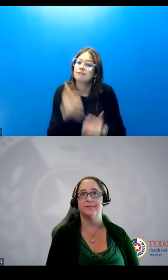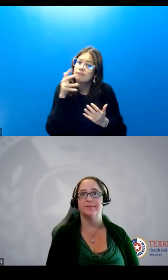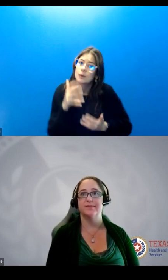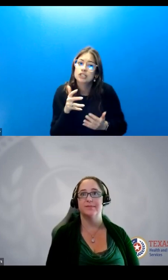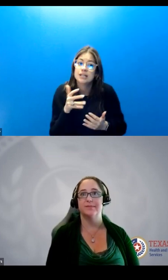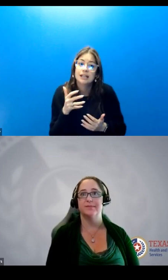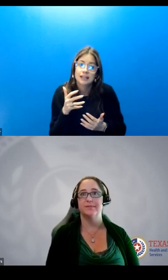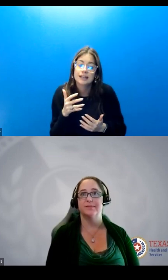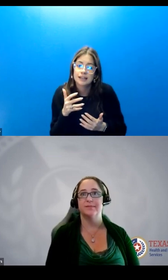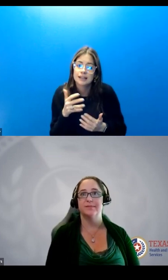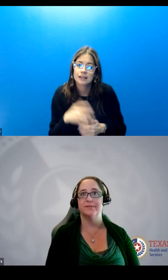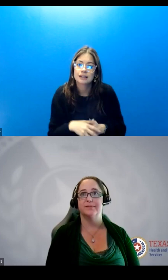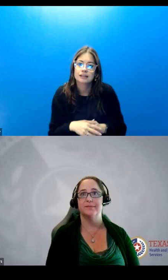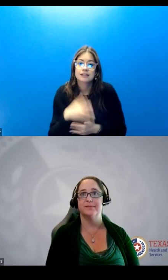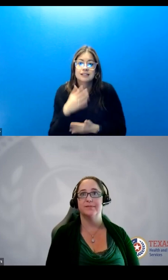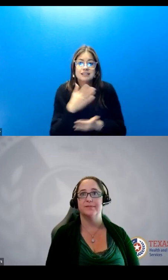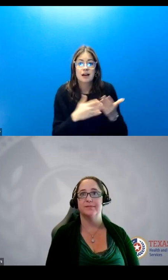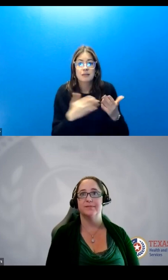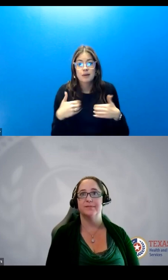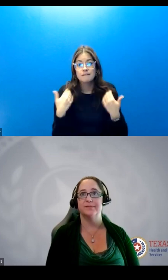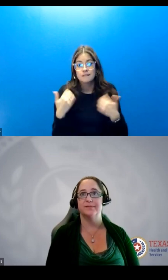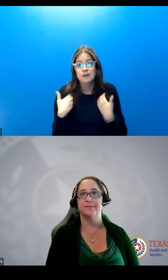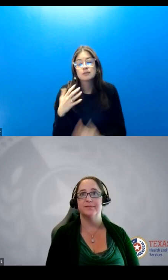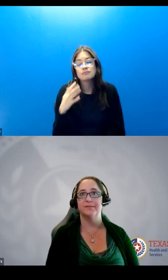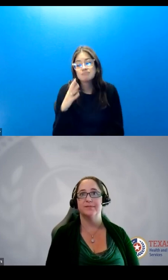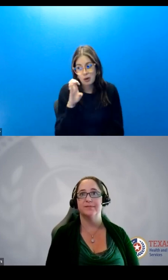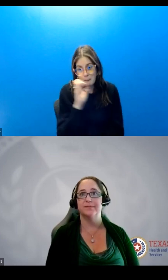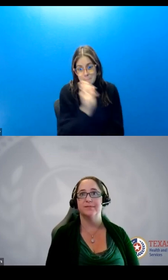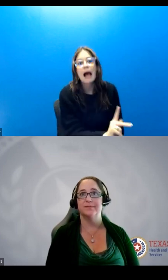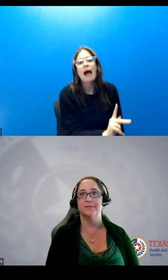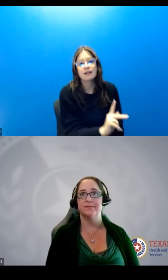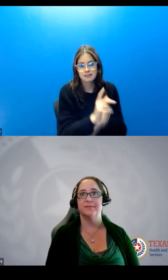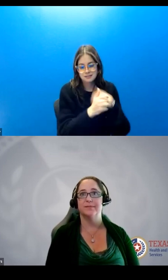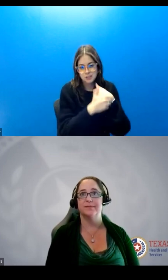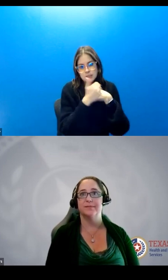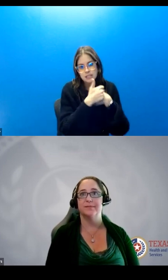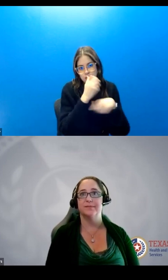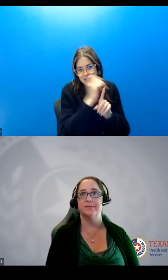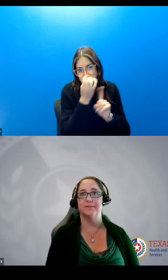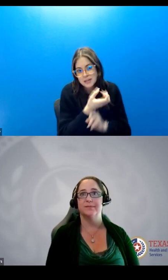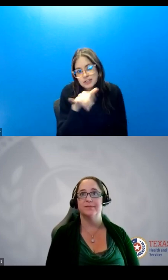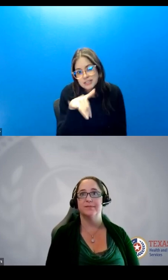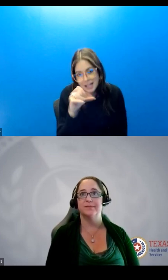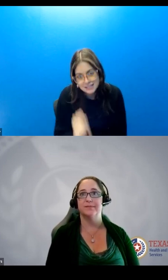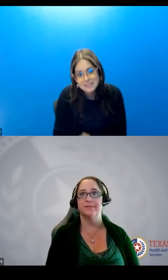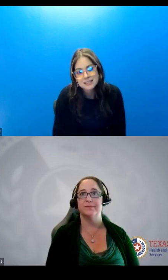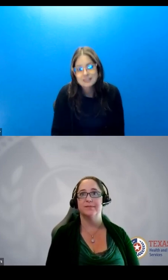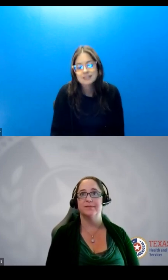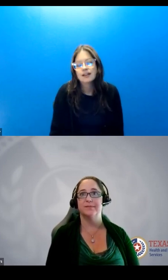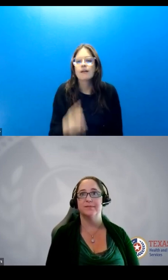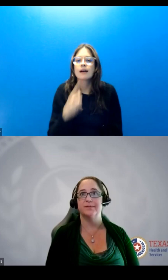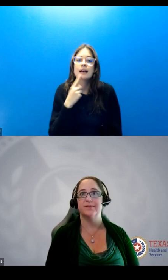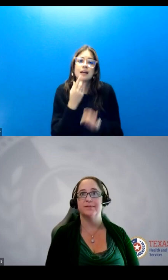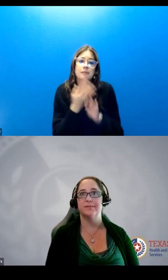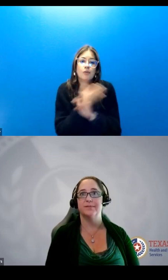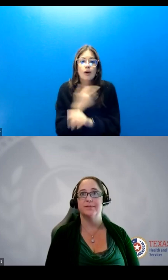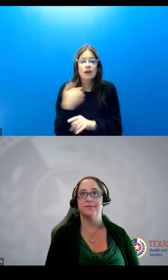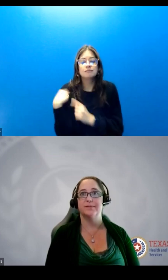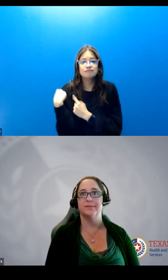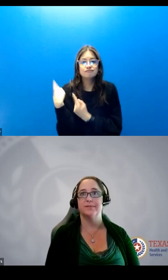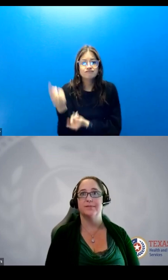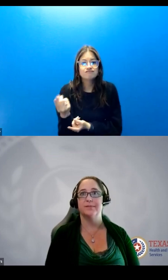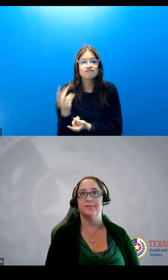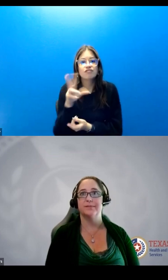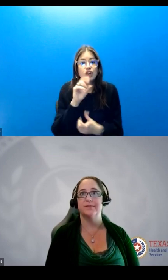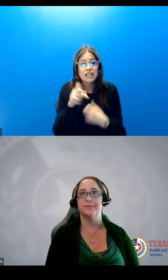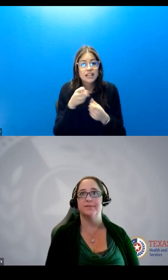unfortunately, some of those youth do get sent back to those toxic environments. And, you know, I stated earlier, I've been in this field